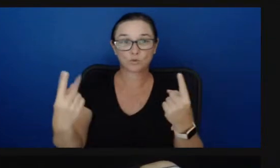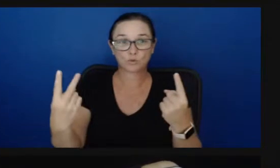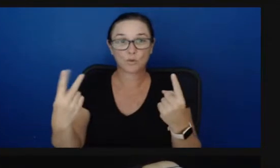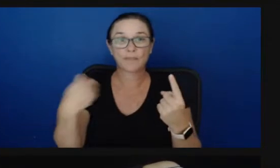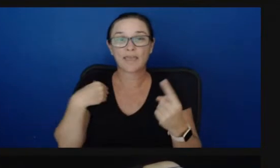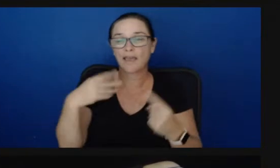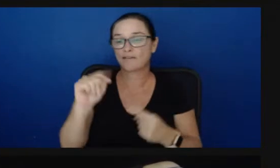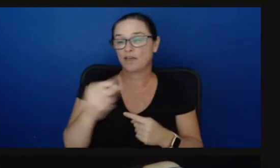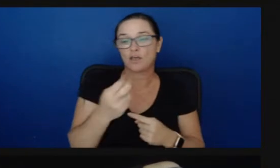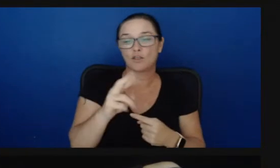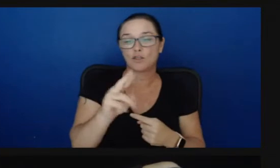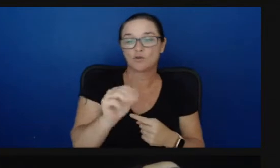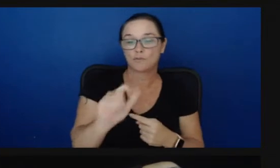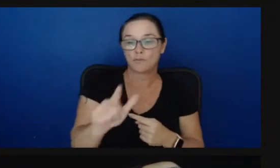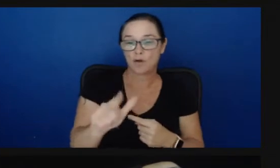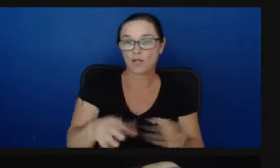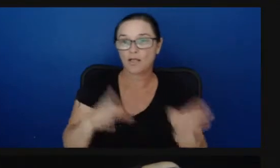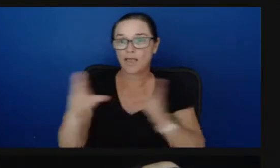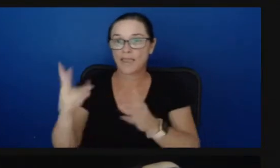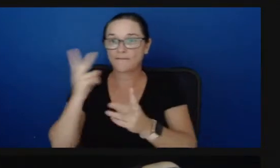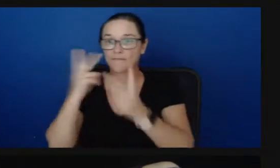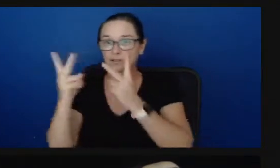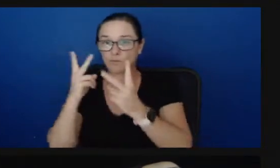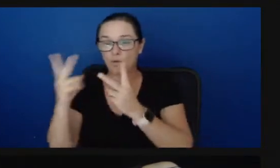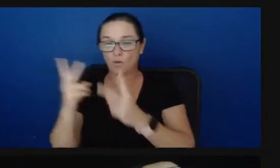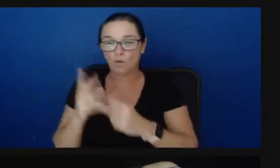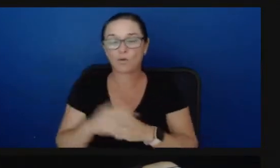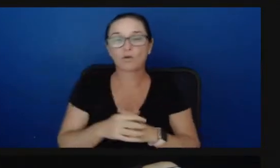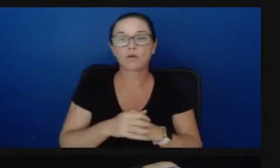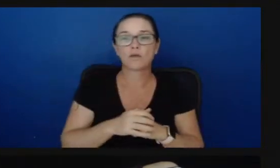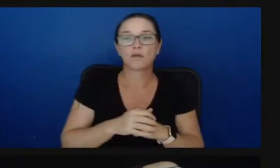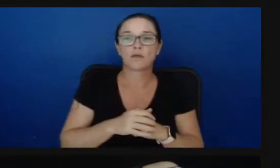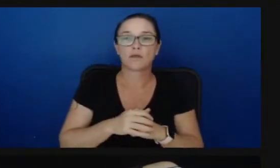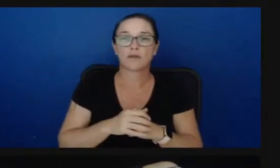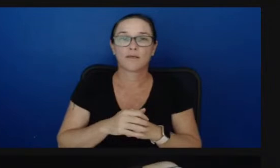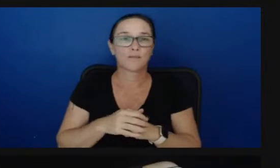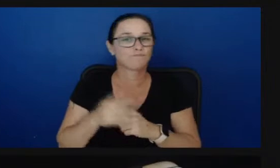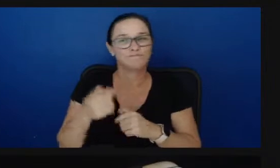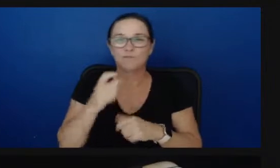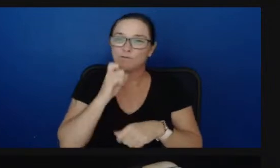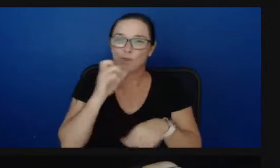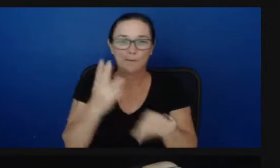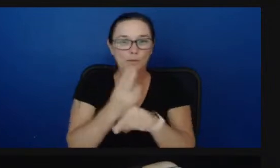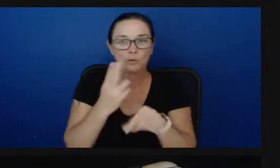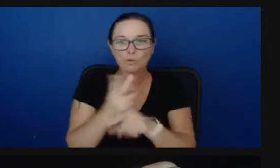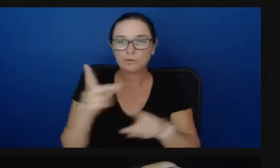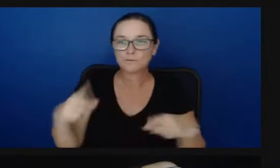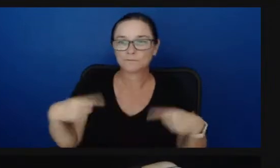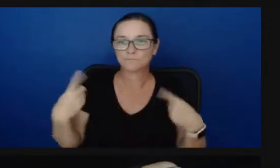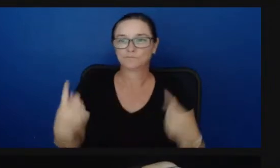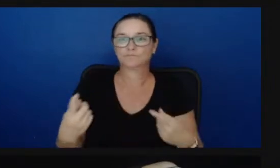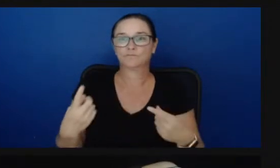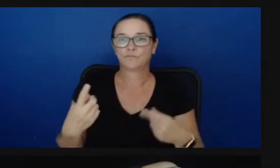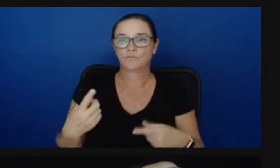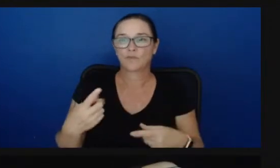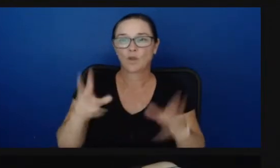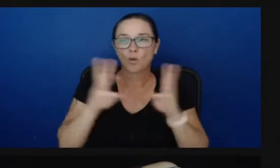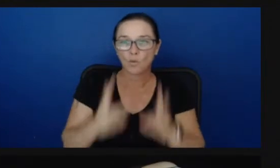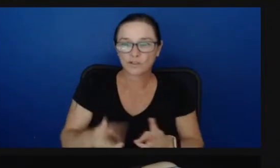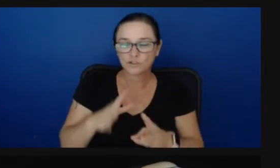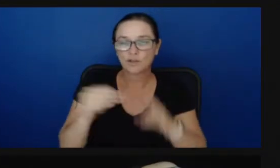visible camera. They've been largely out of commission since winter and windstorm up